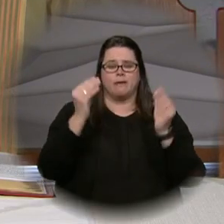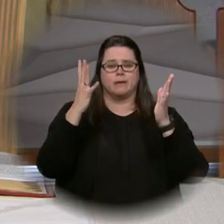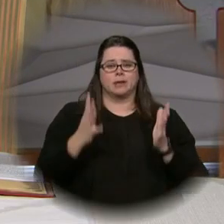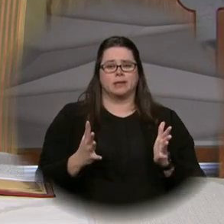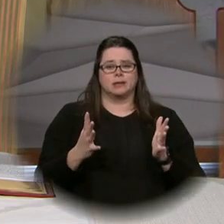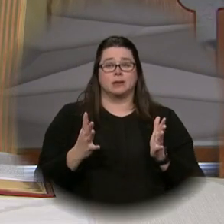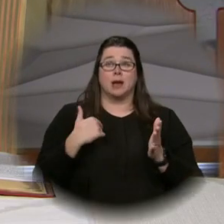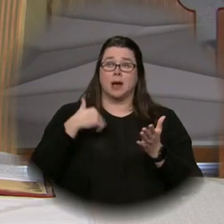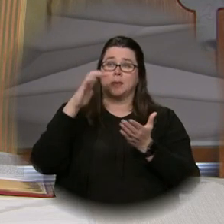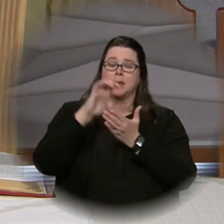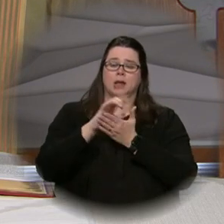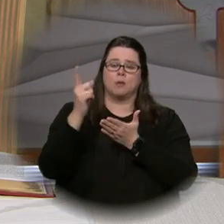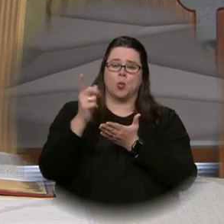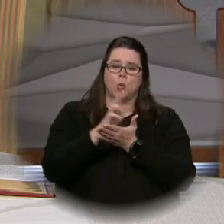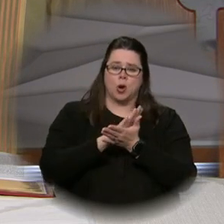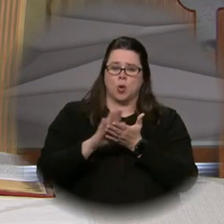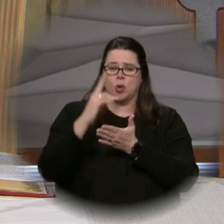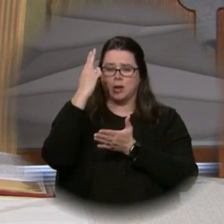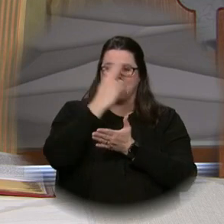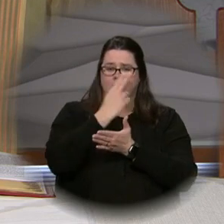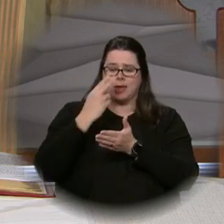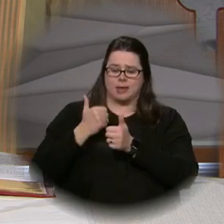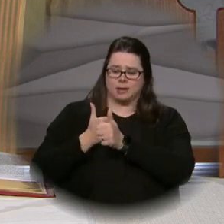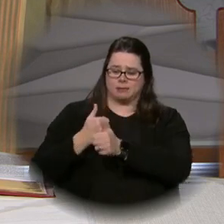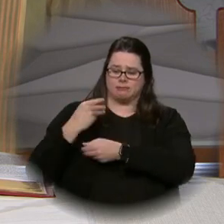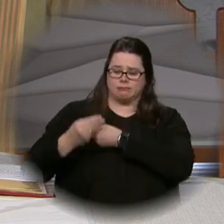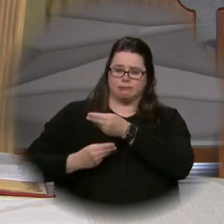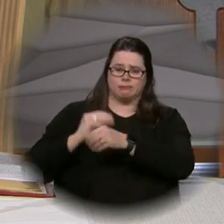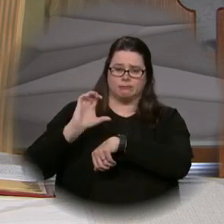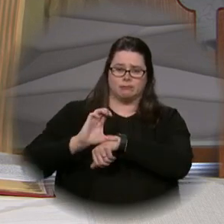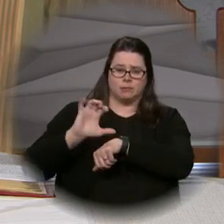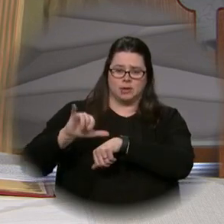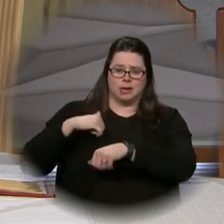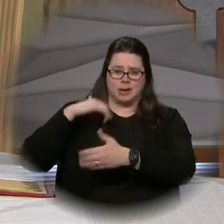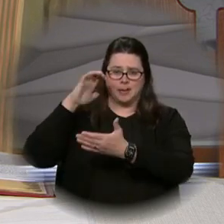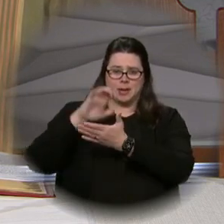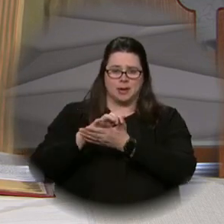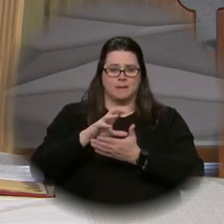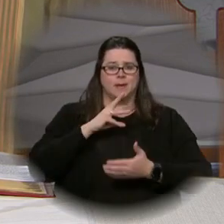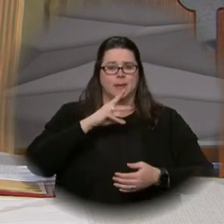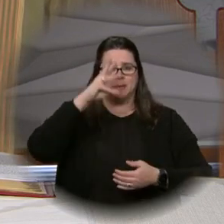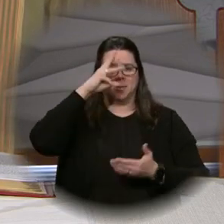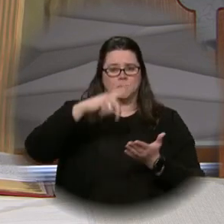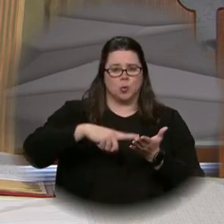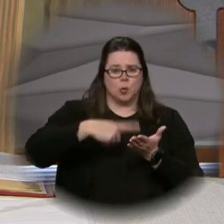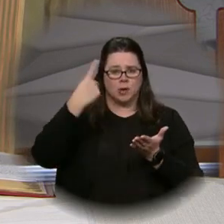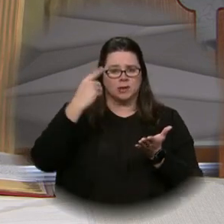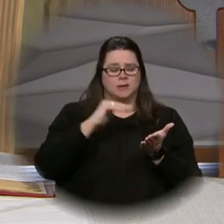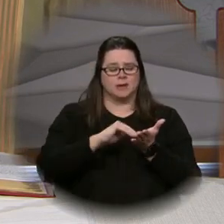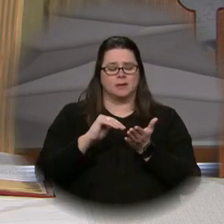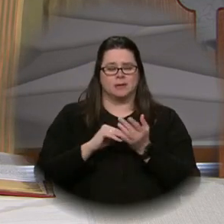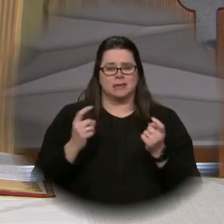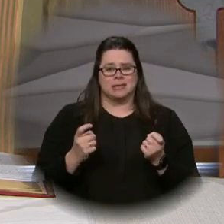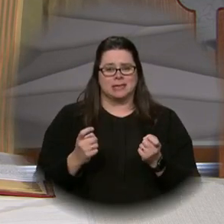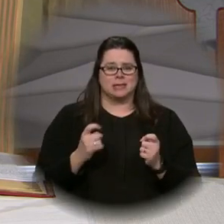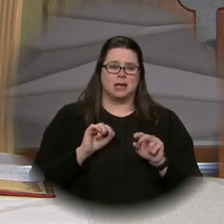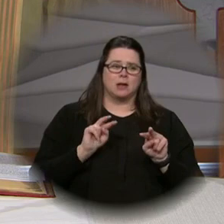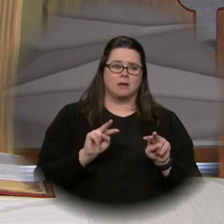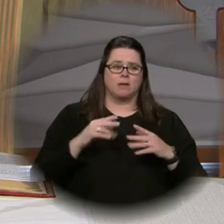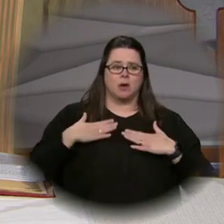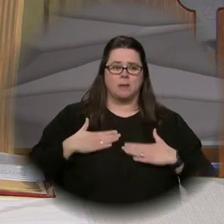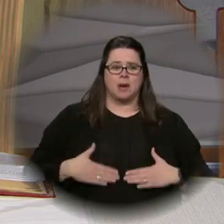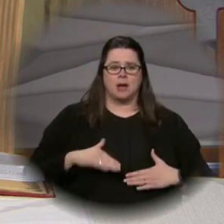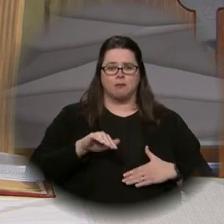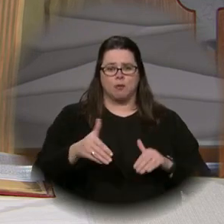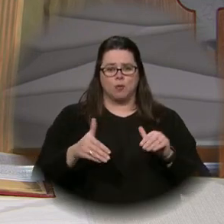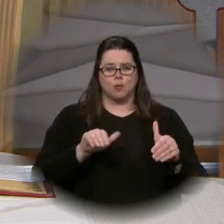through the prophets. I believe in one holy Catholic and apostolic church. I confess one baptism for the forgiveness of